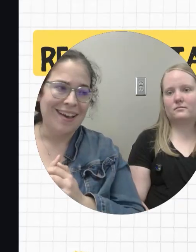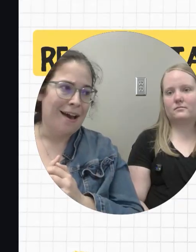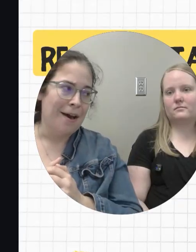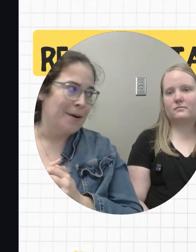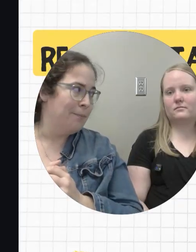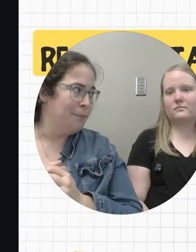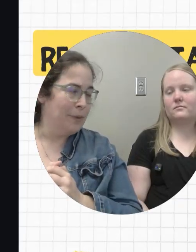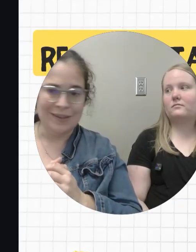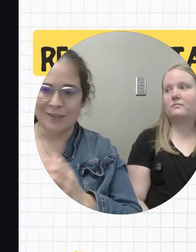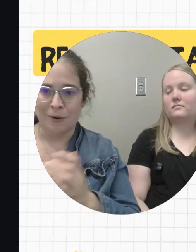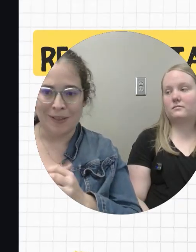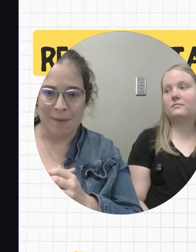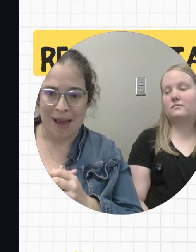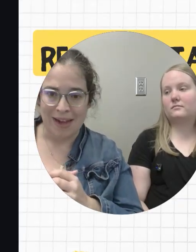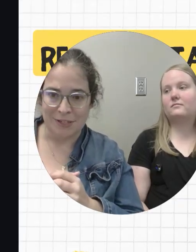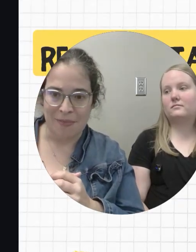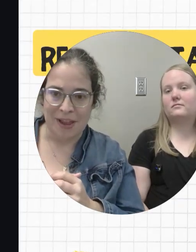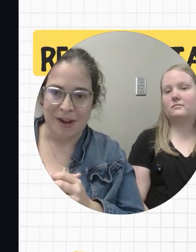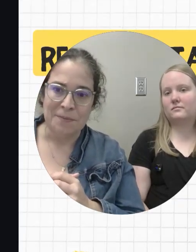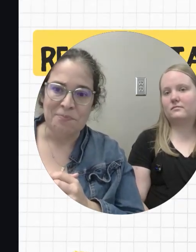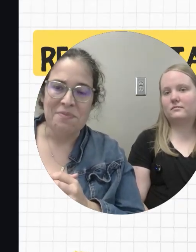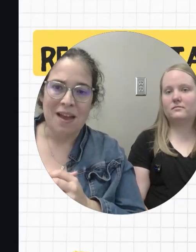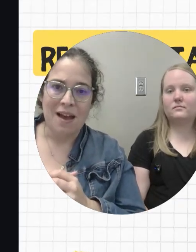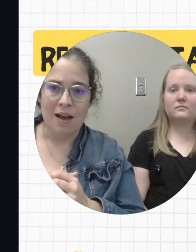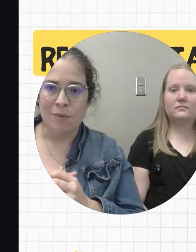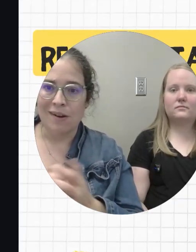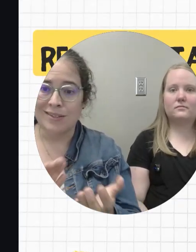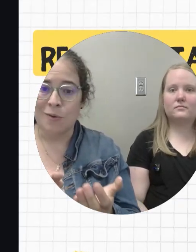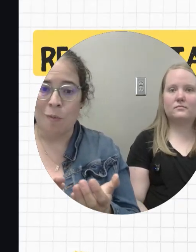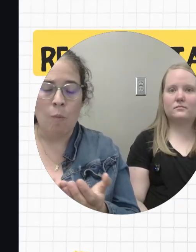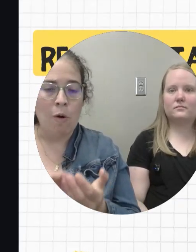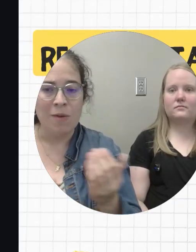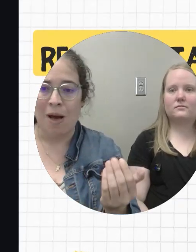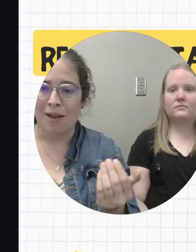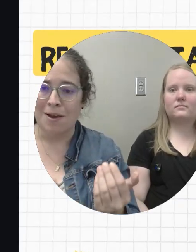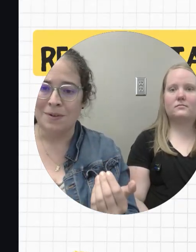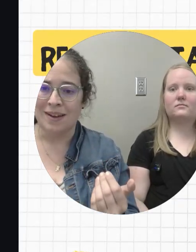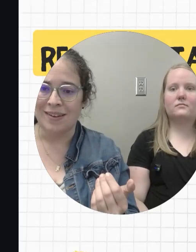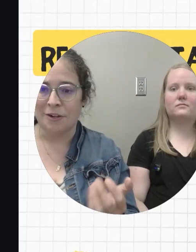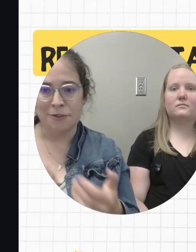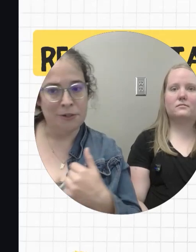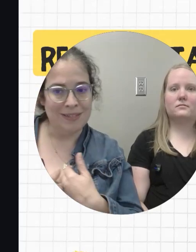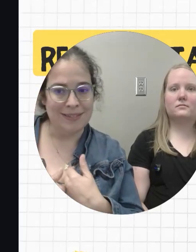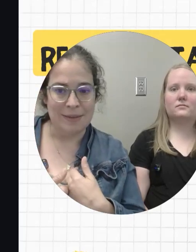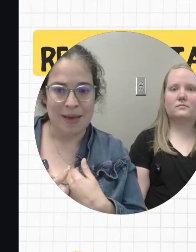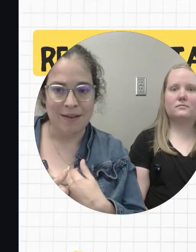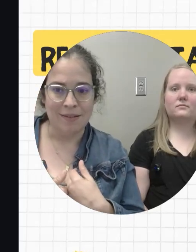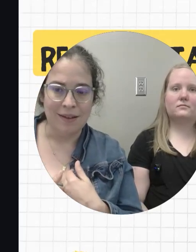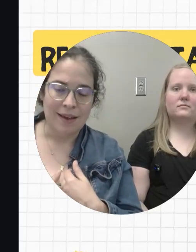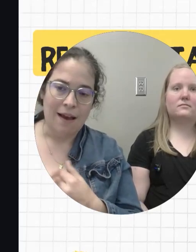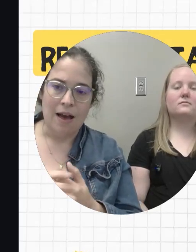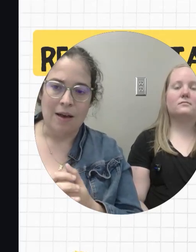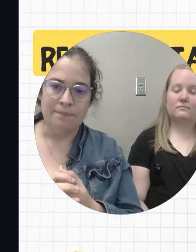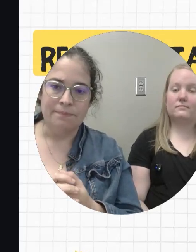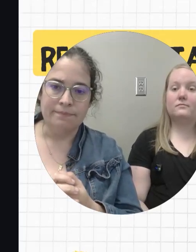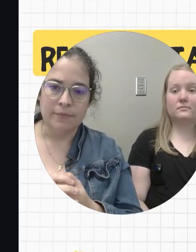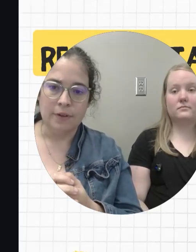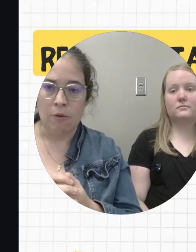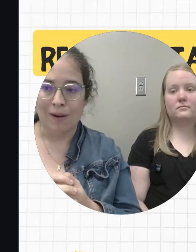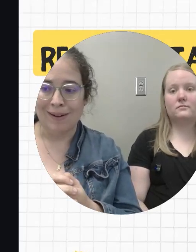add a comment. We can totally get back to you on there. You're also more than welcome to, shoot us an